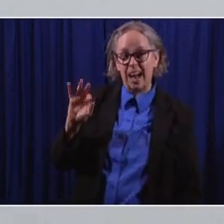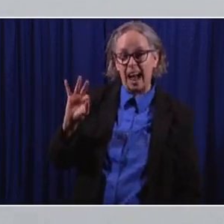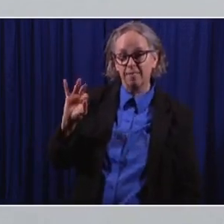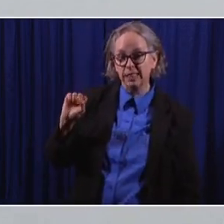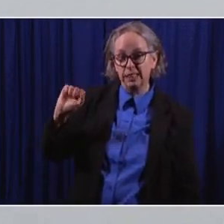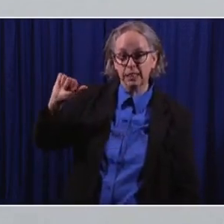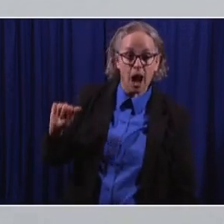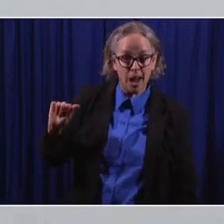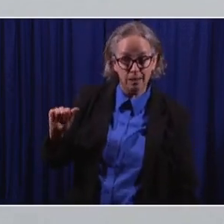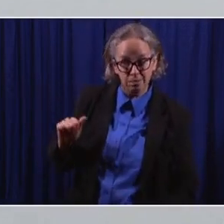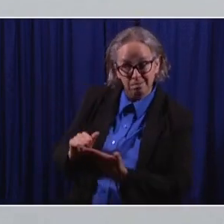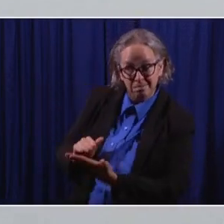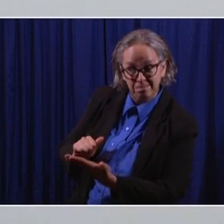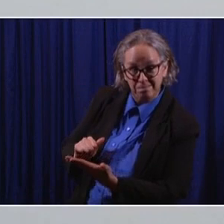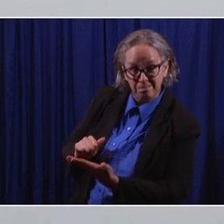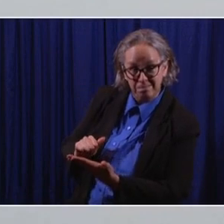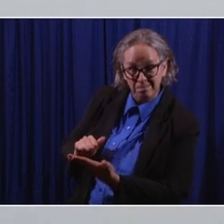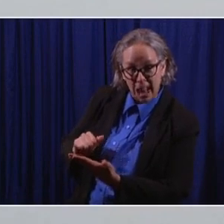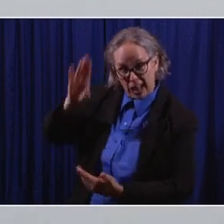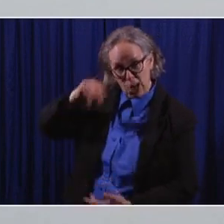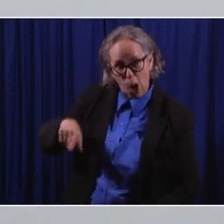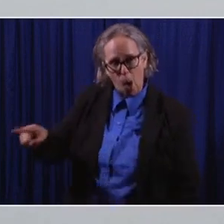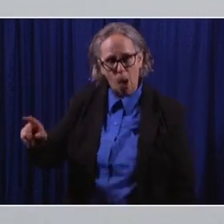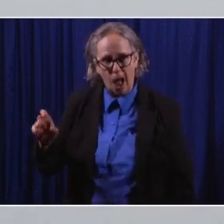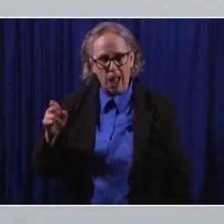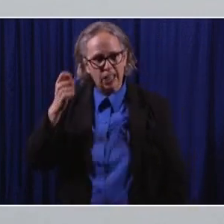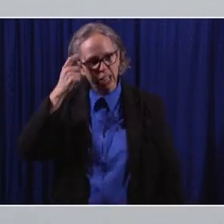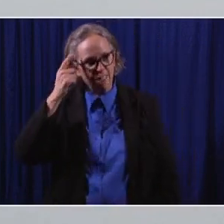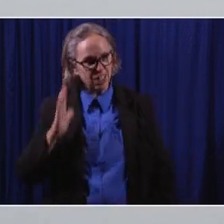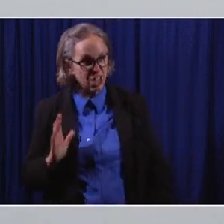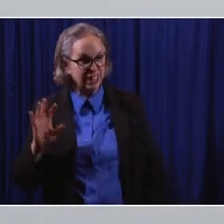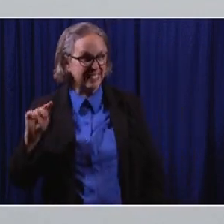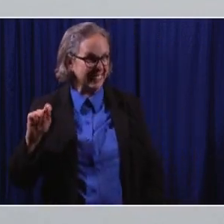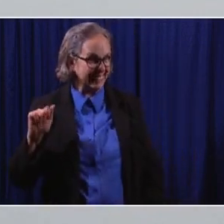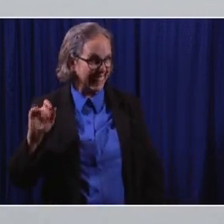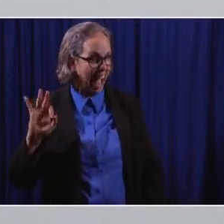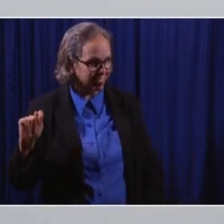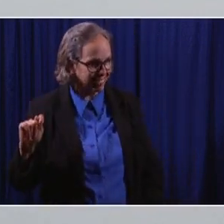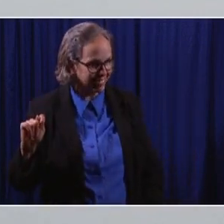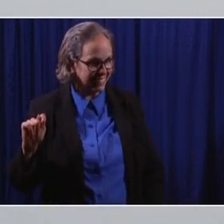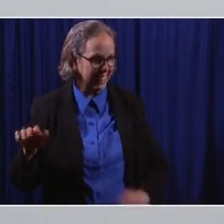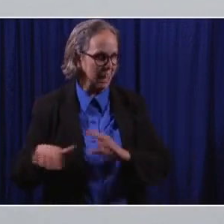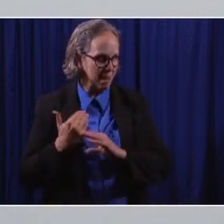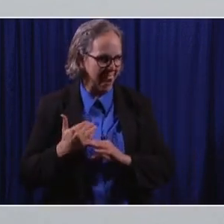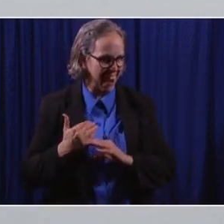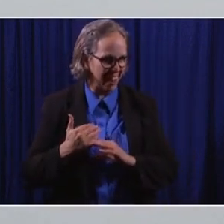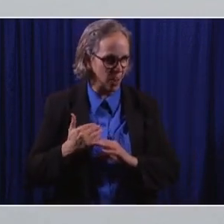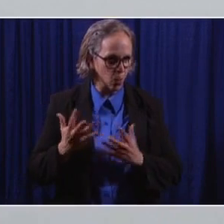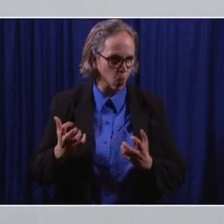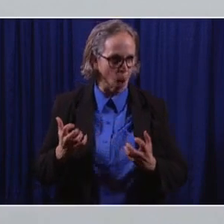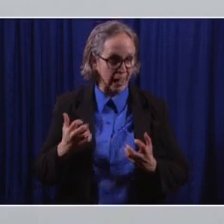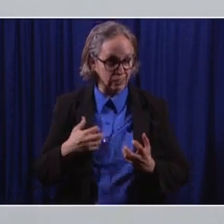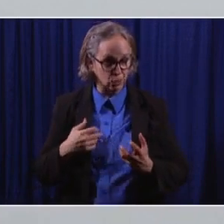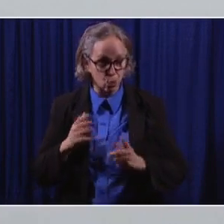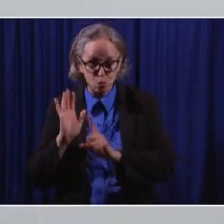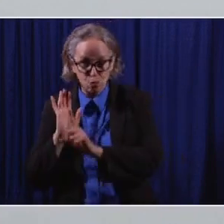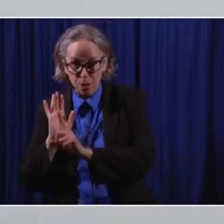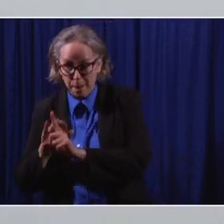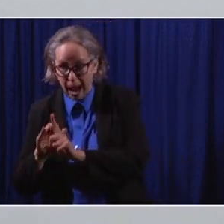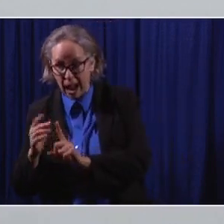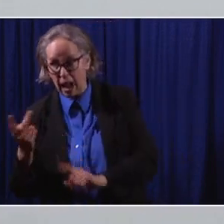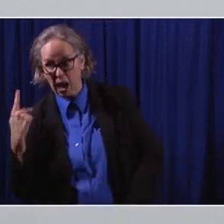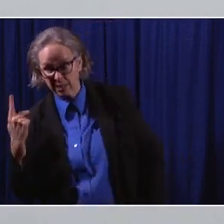I know that Governor Taft and Dr. Lasley, who had emailed me, wanted to remind us that